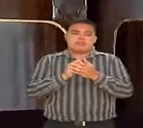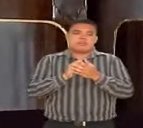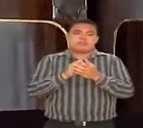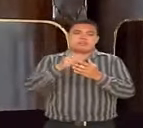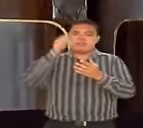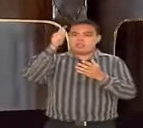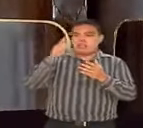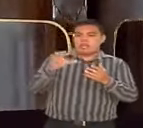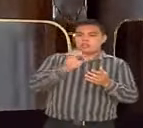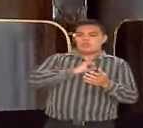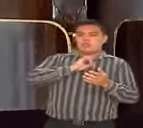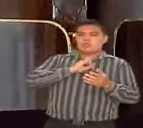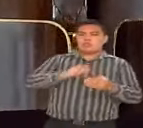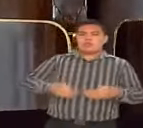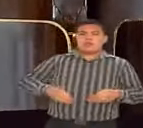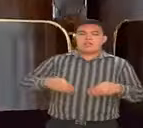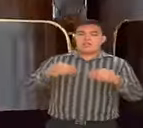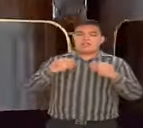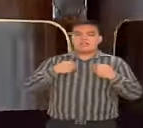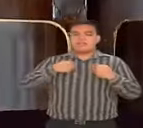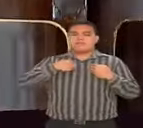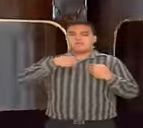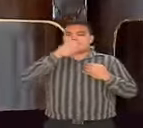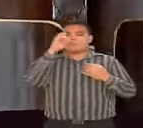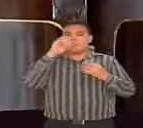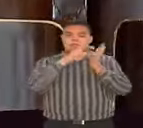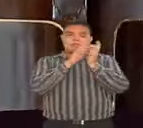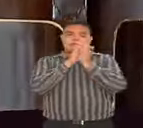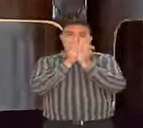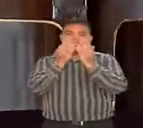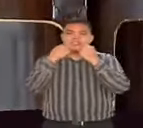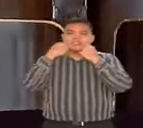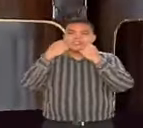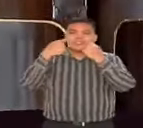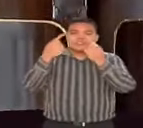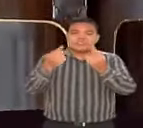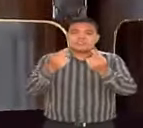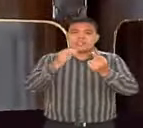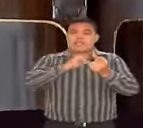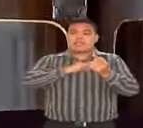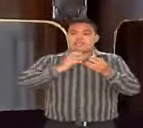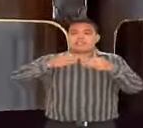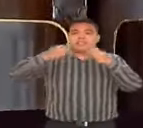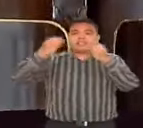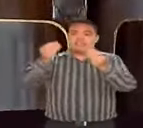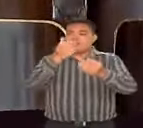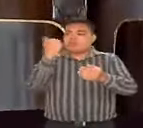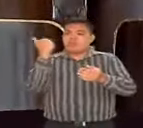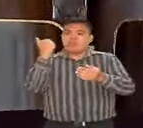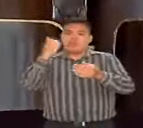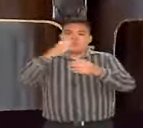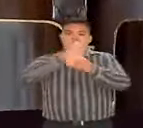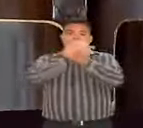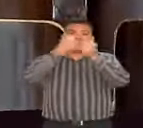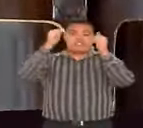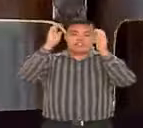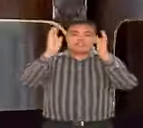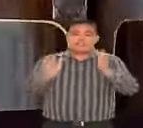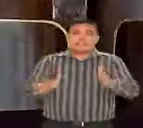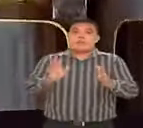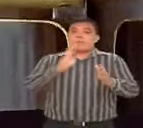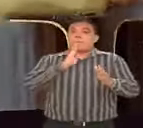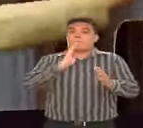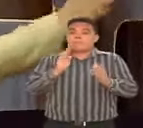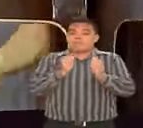God, and ye are not your own? If you go to John chapter 15, the Bible says, I will give you another comforter, and he will be with